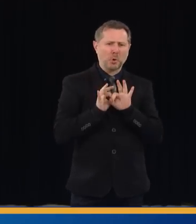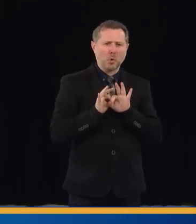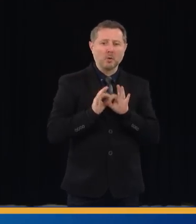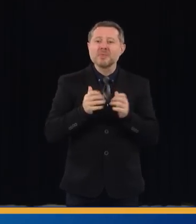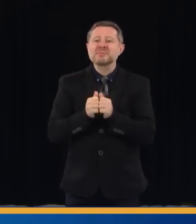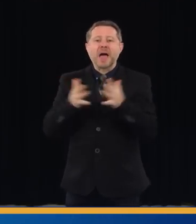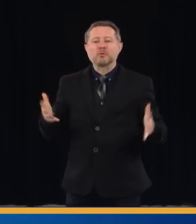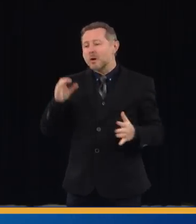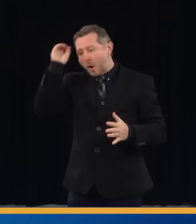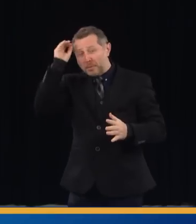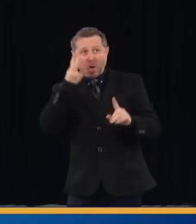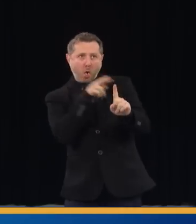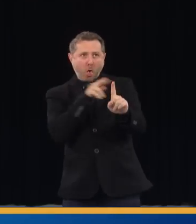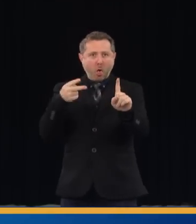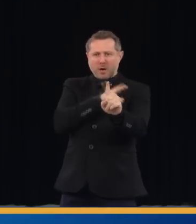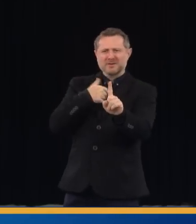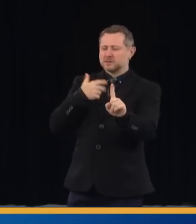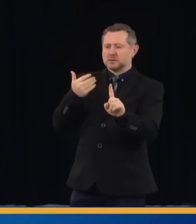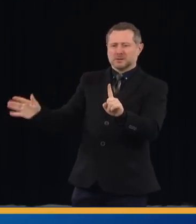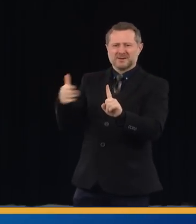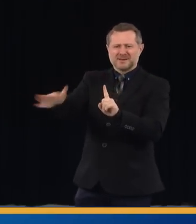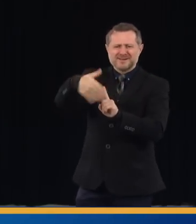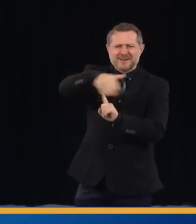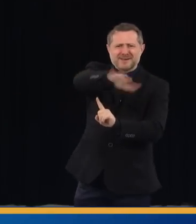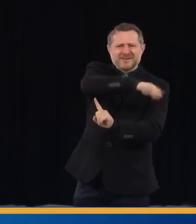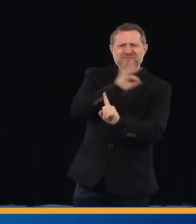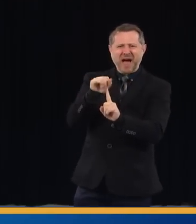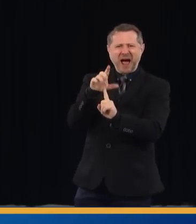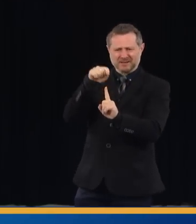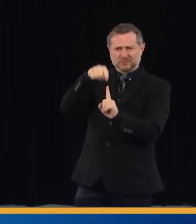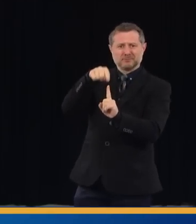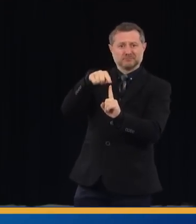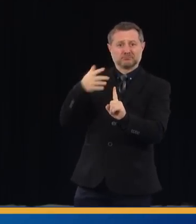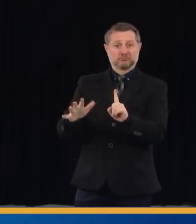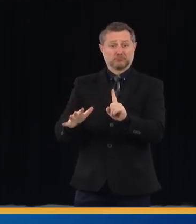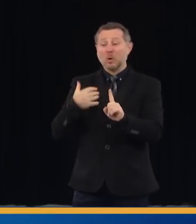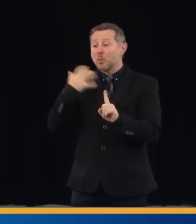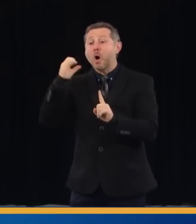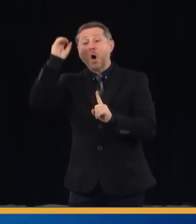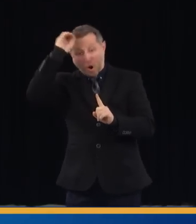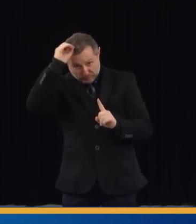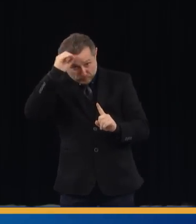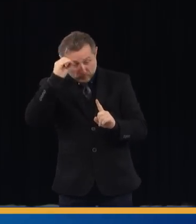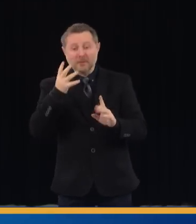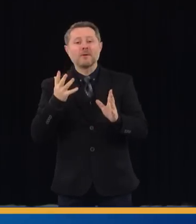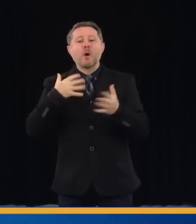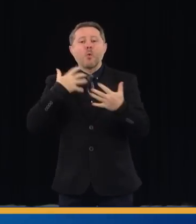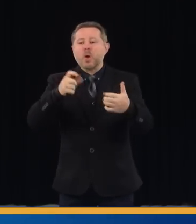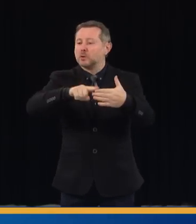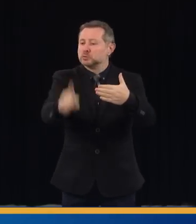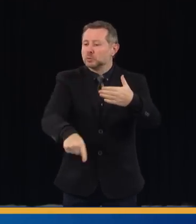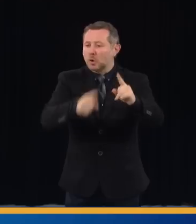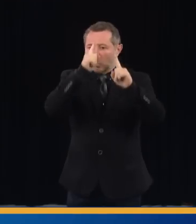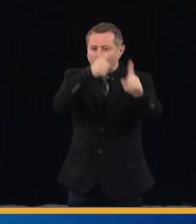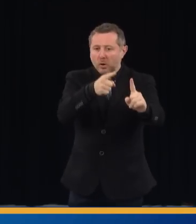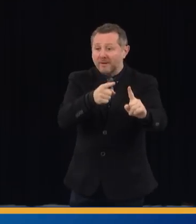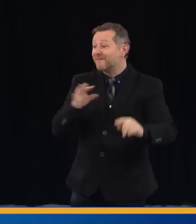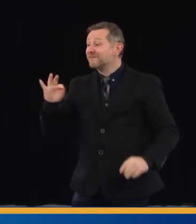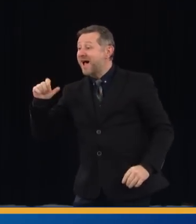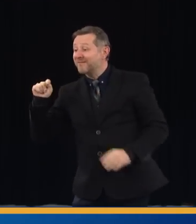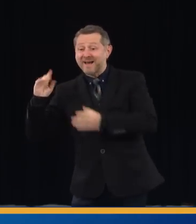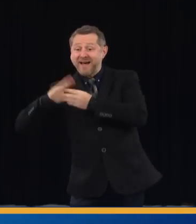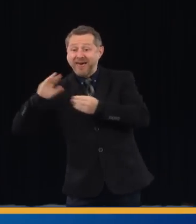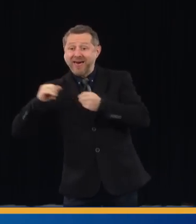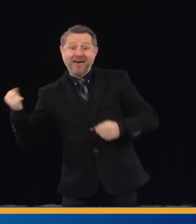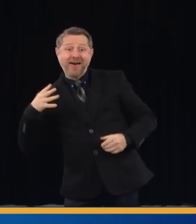once a person has an opinion or once a person wants a certain outcome and they look at the facts through that filter, then